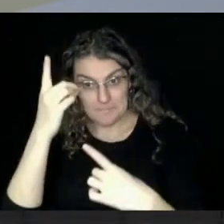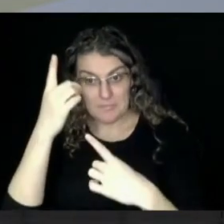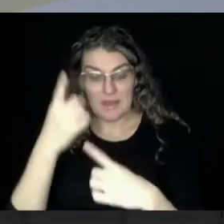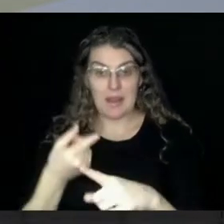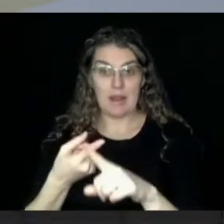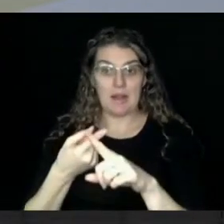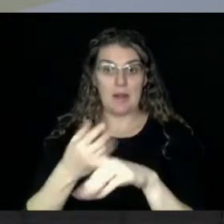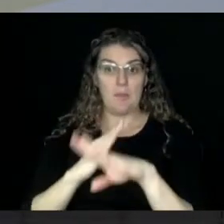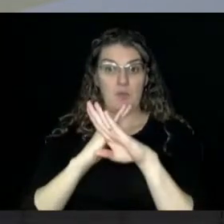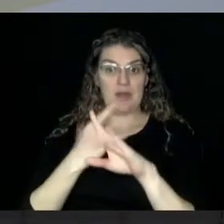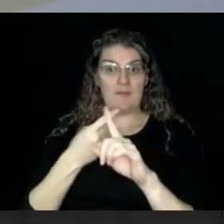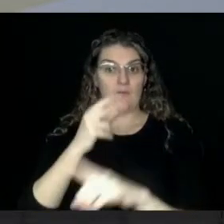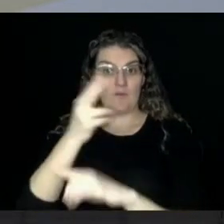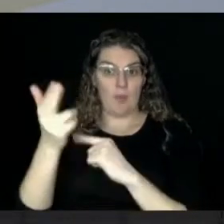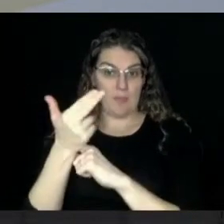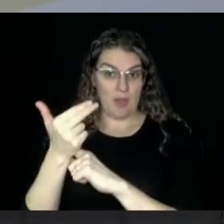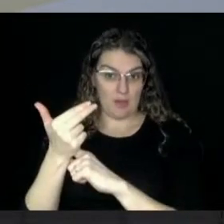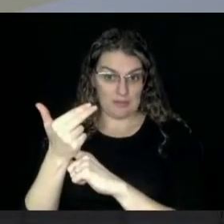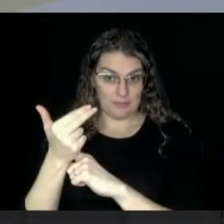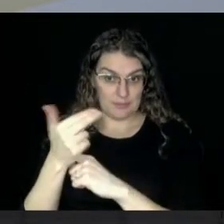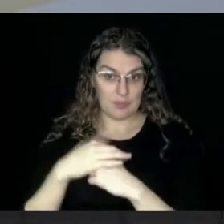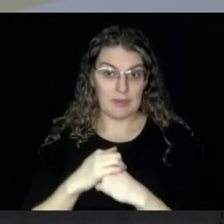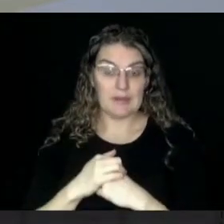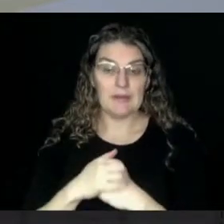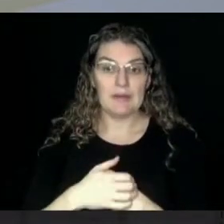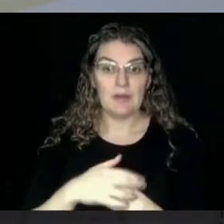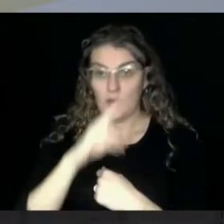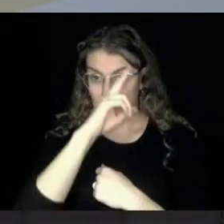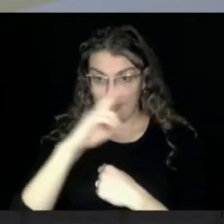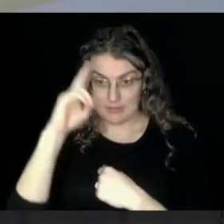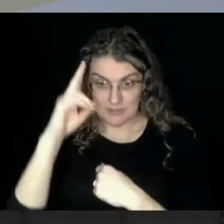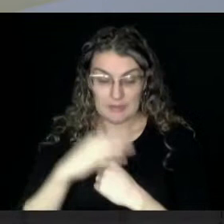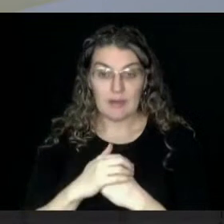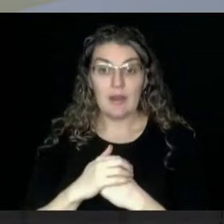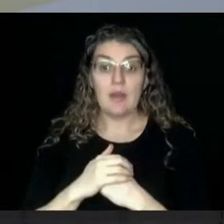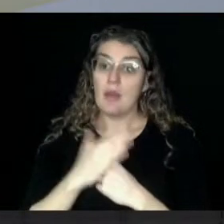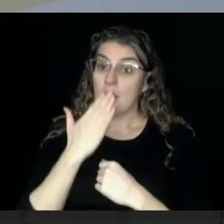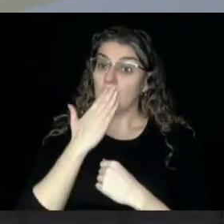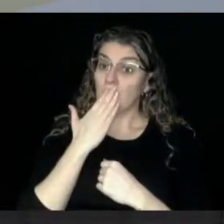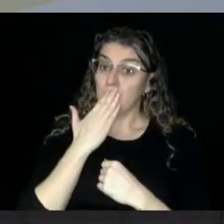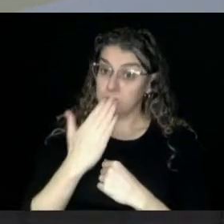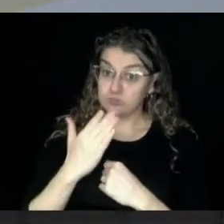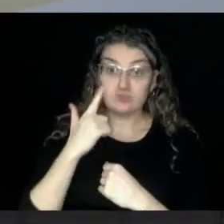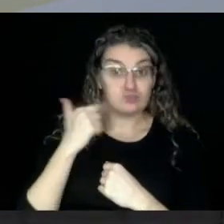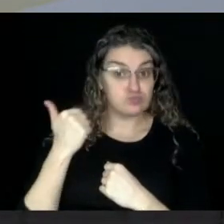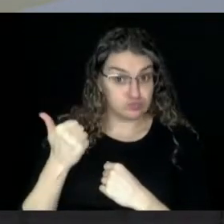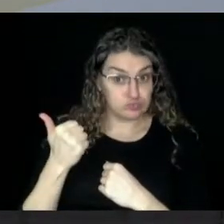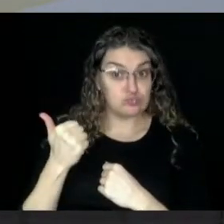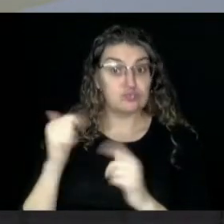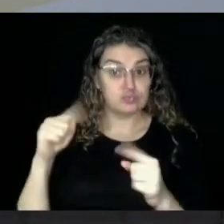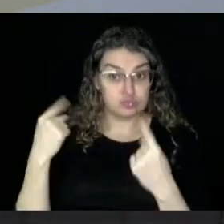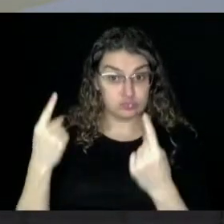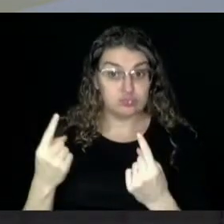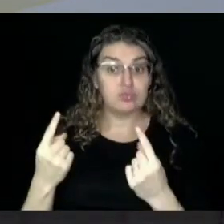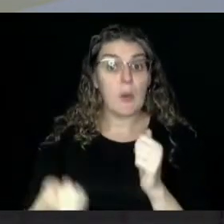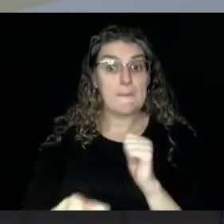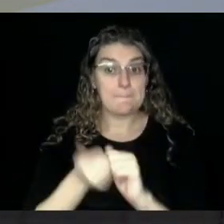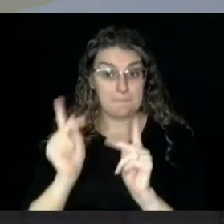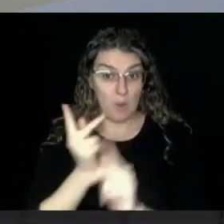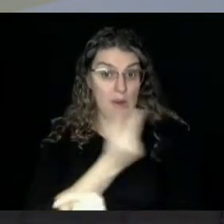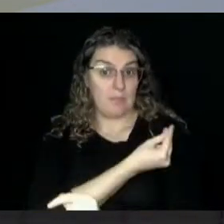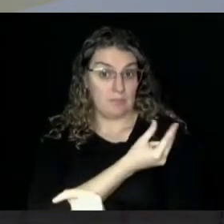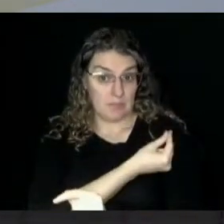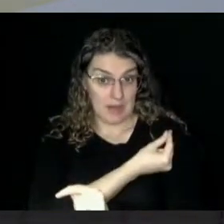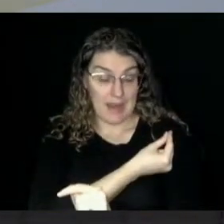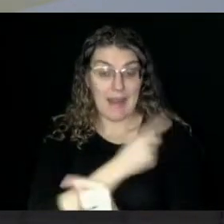COVID-19. And it's positive that our vaccine program is off to such a good start, and we will continue to immunize Islanders as fast as we